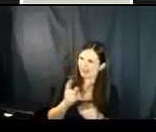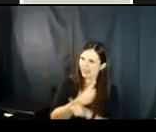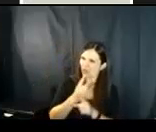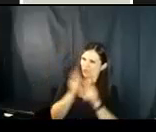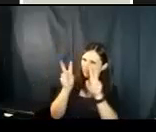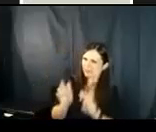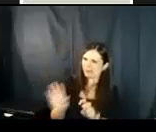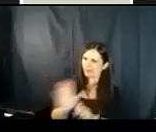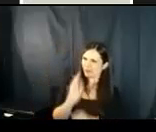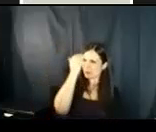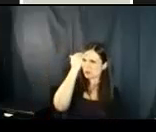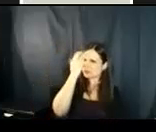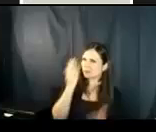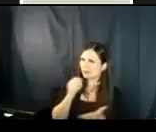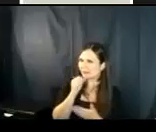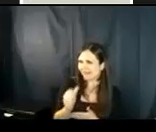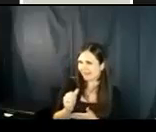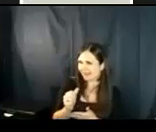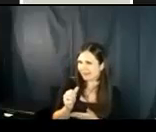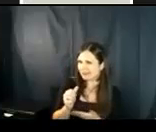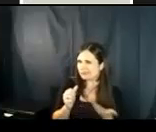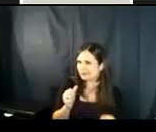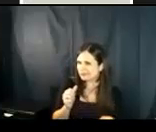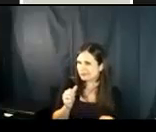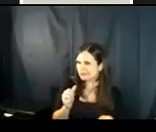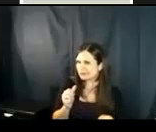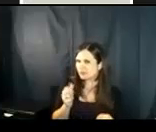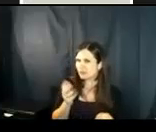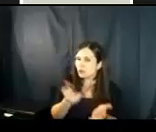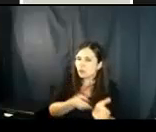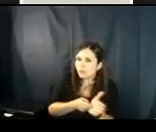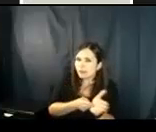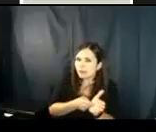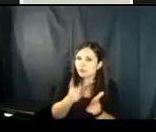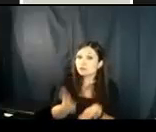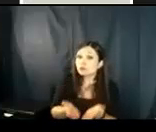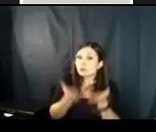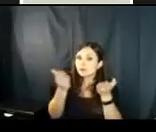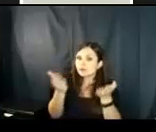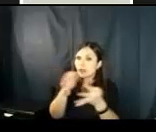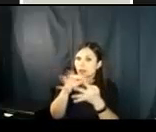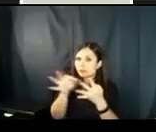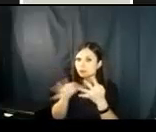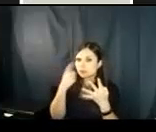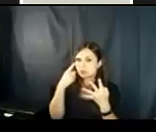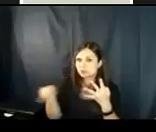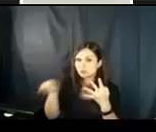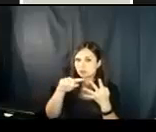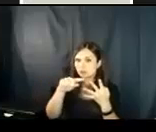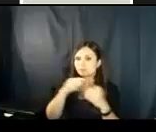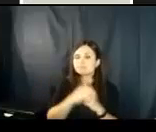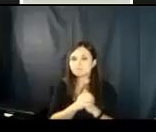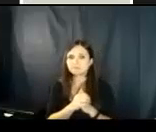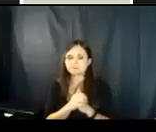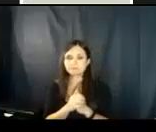their knowledge? Maybe not. So you want to make sure that you're providing those options. Again, some